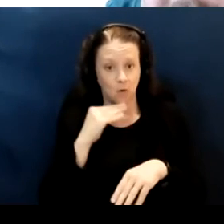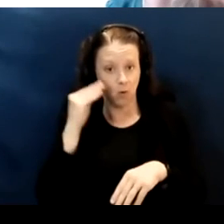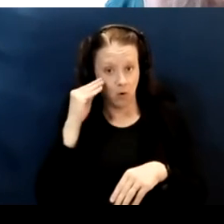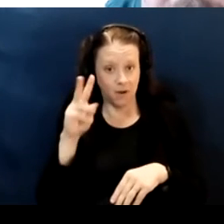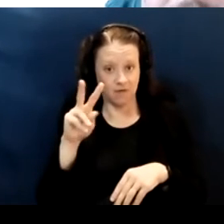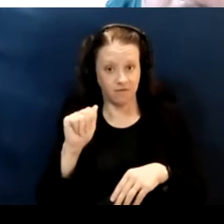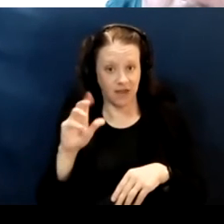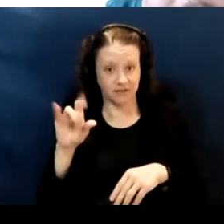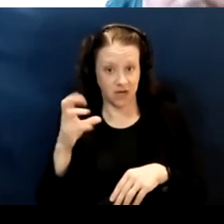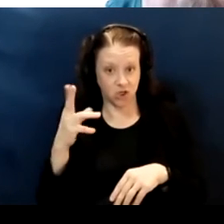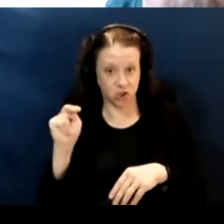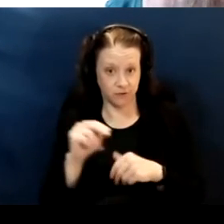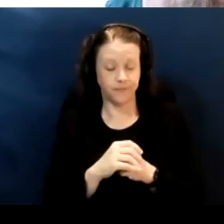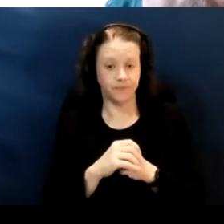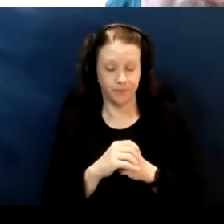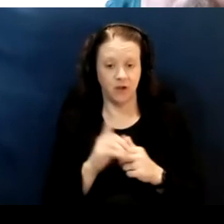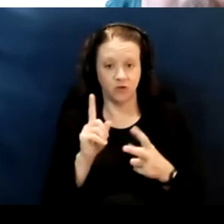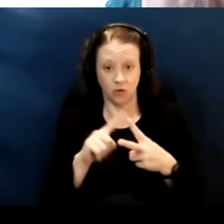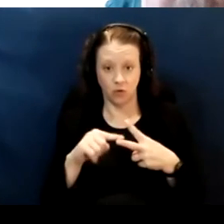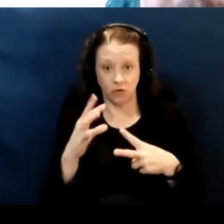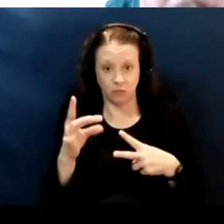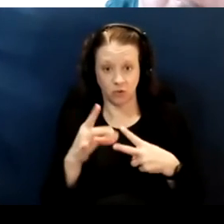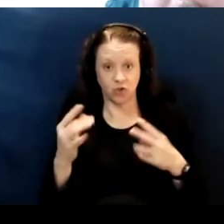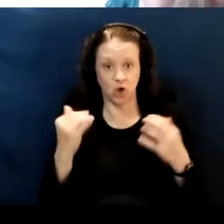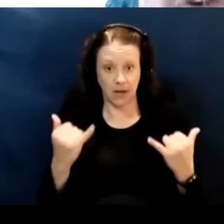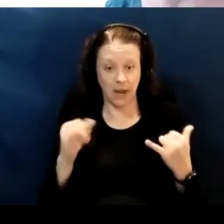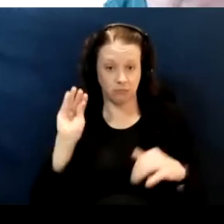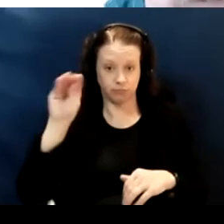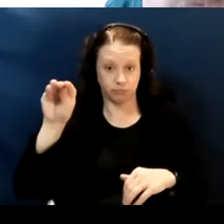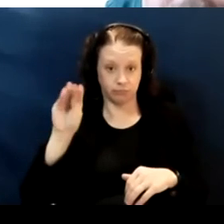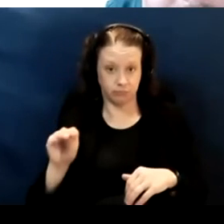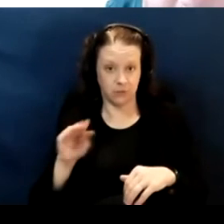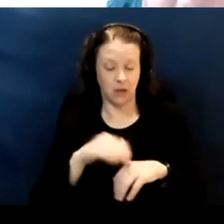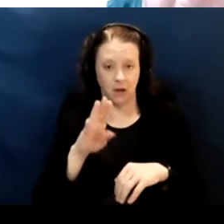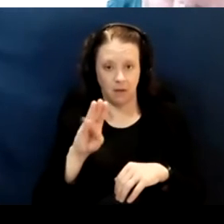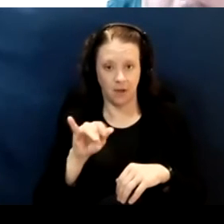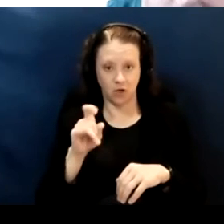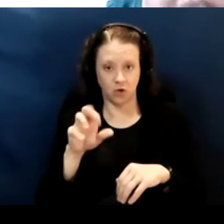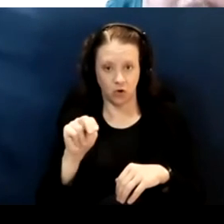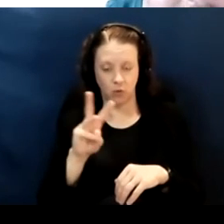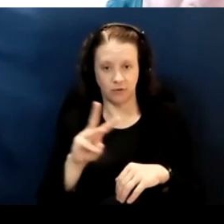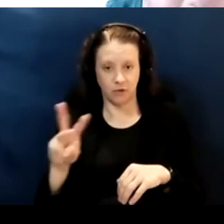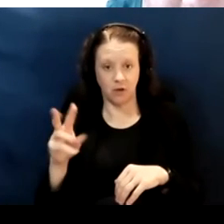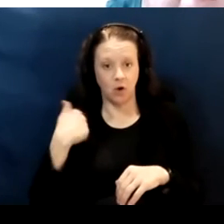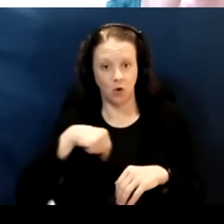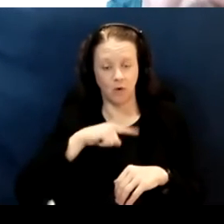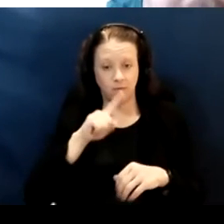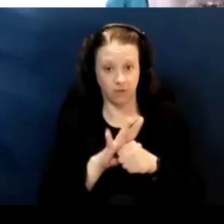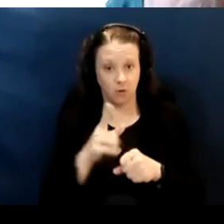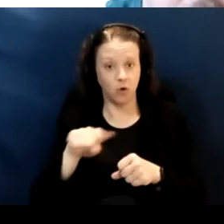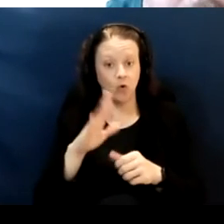vaccination. So those options are now on the MyTurn website. We've confirmed that you will get a follow-up